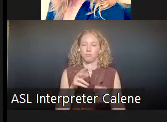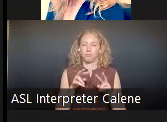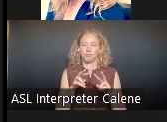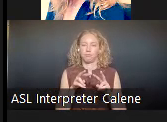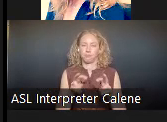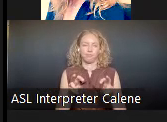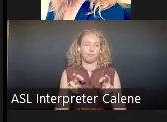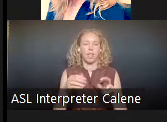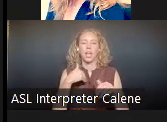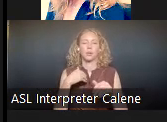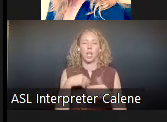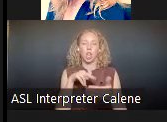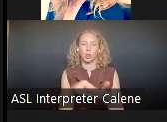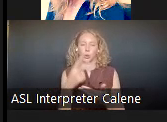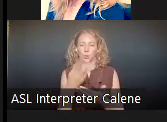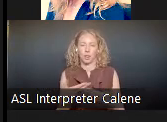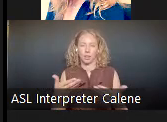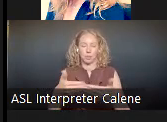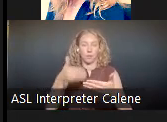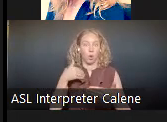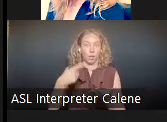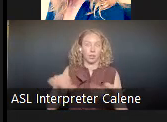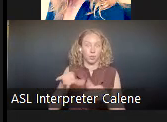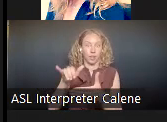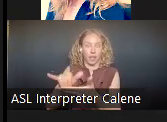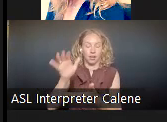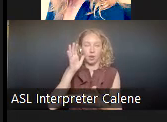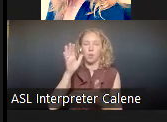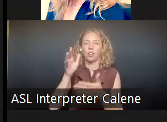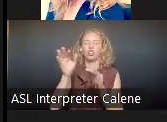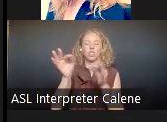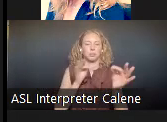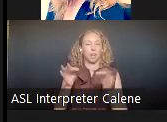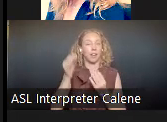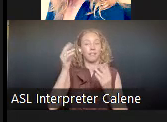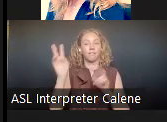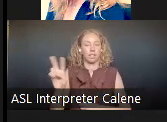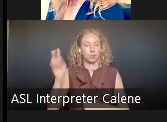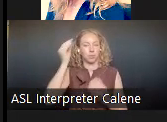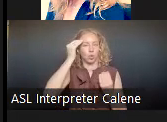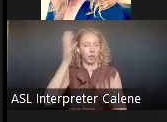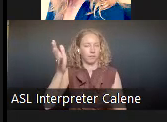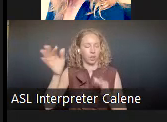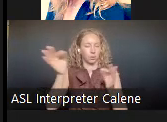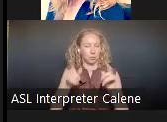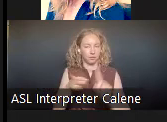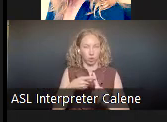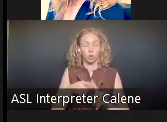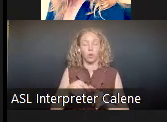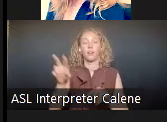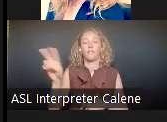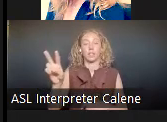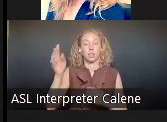some guiding principles. But before we dive into those, I want to go over what we mean by victim notification. So victim notification